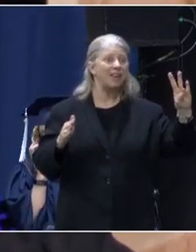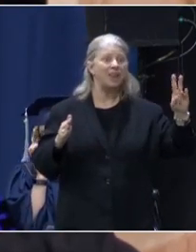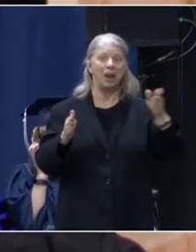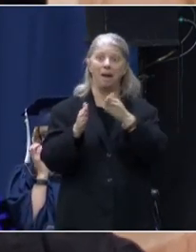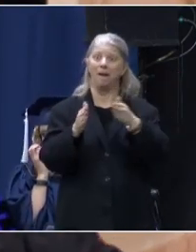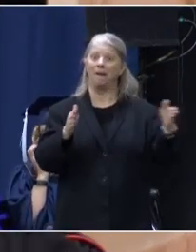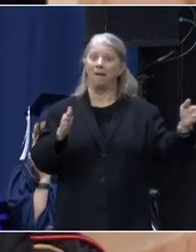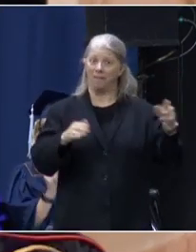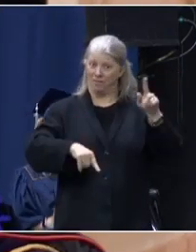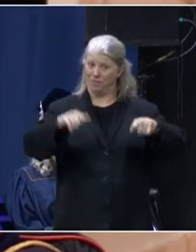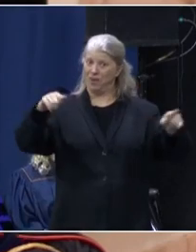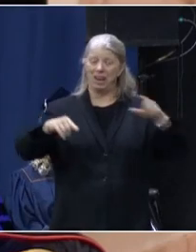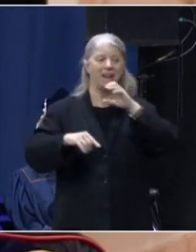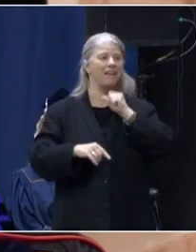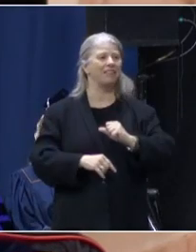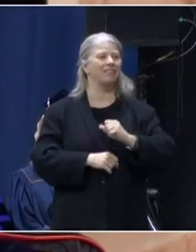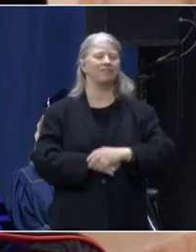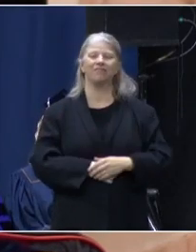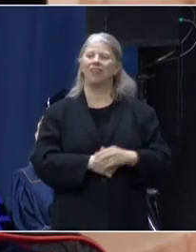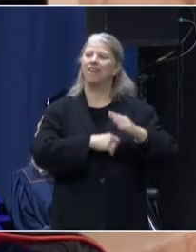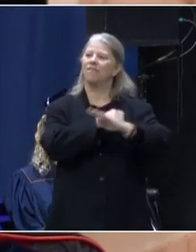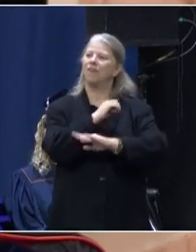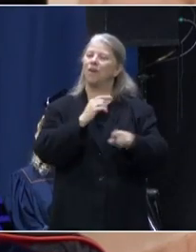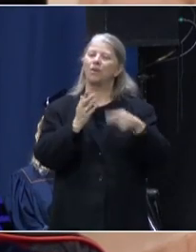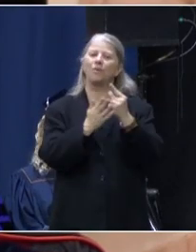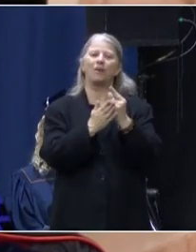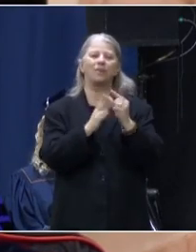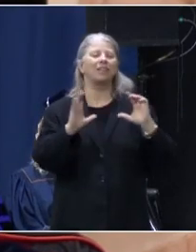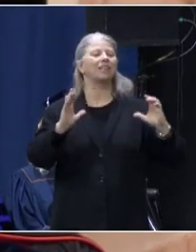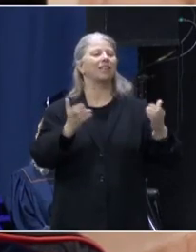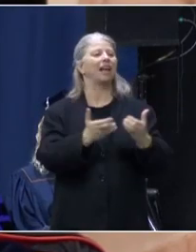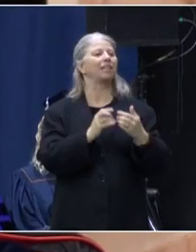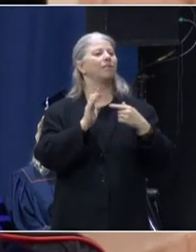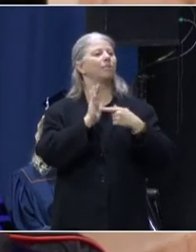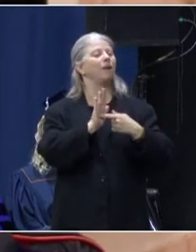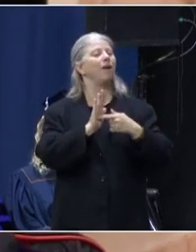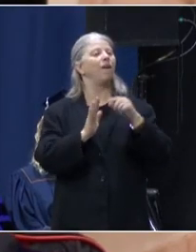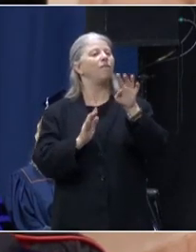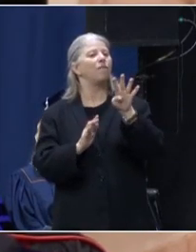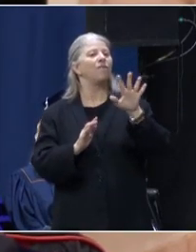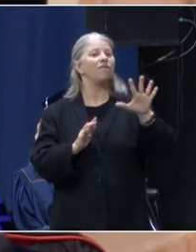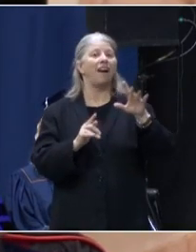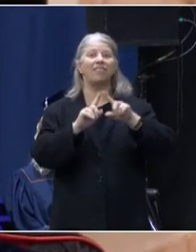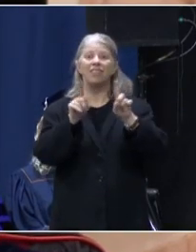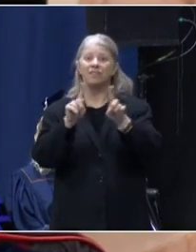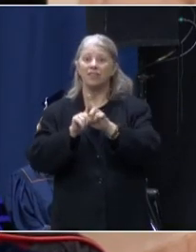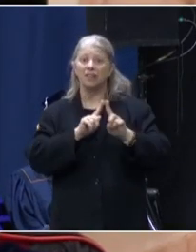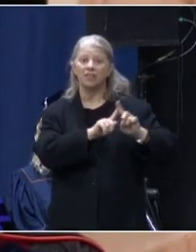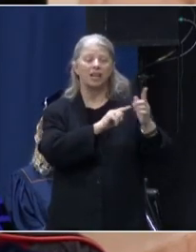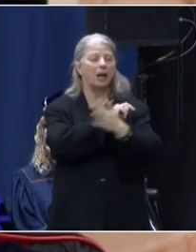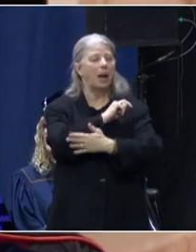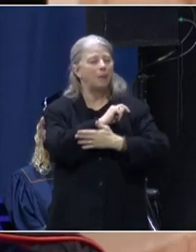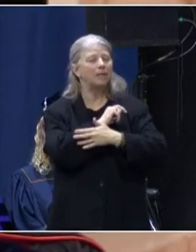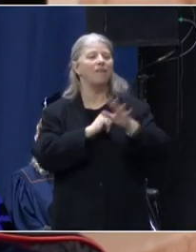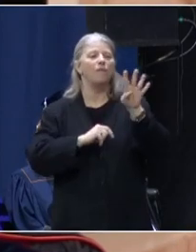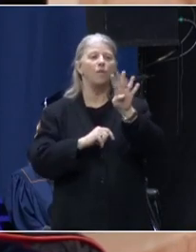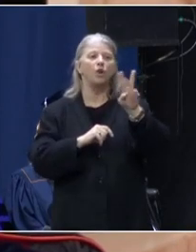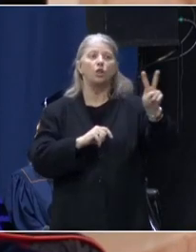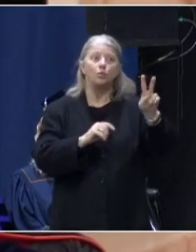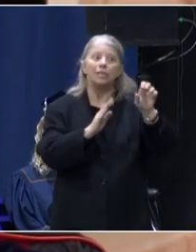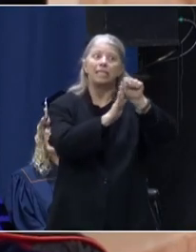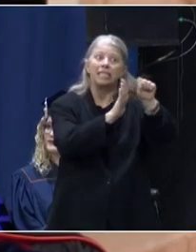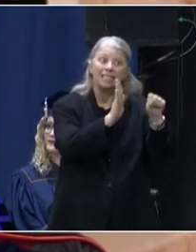57 years old. Our fall graduating class represents 45 Colorado counties, 42